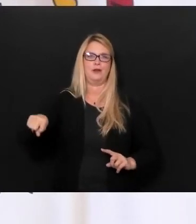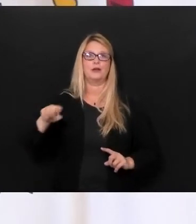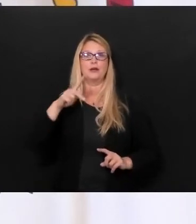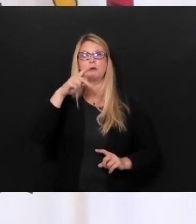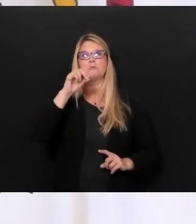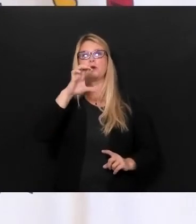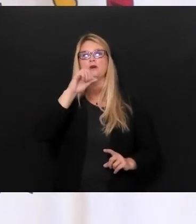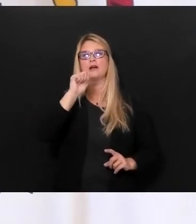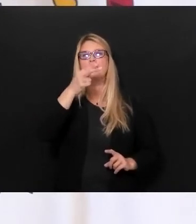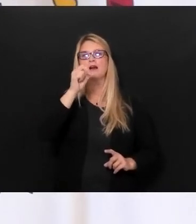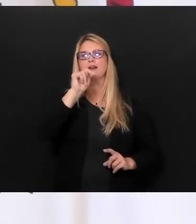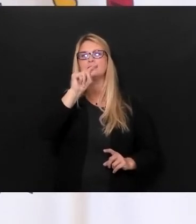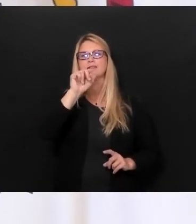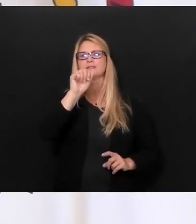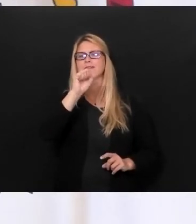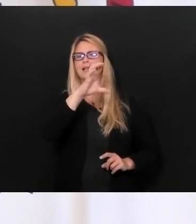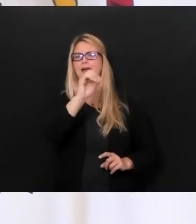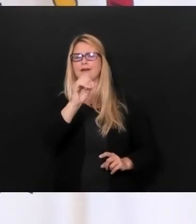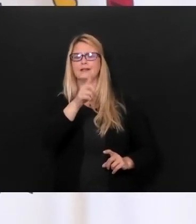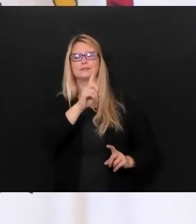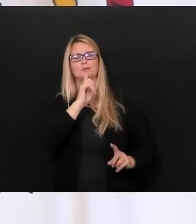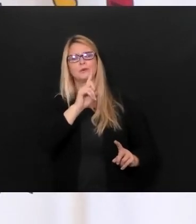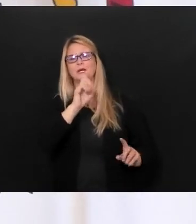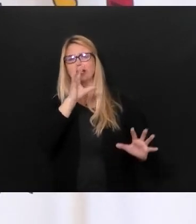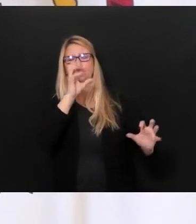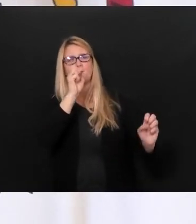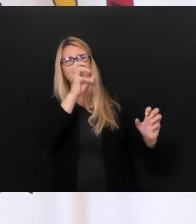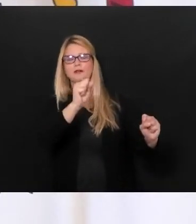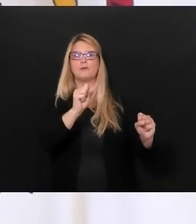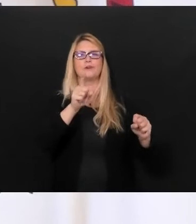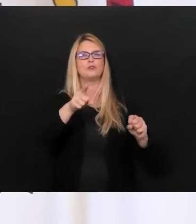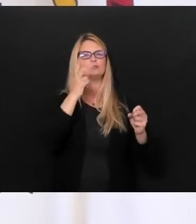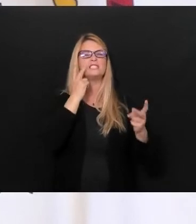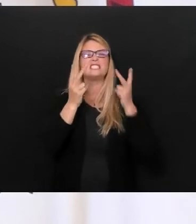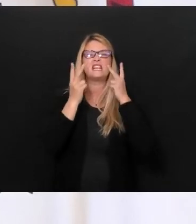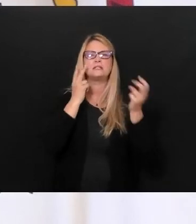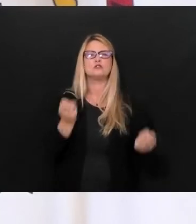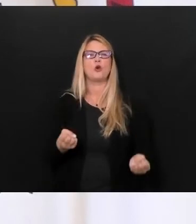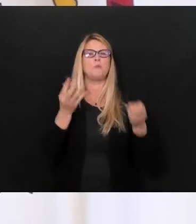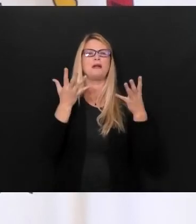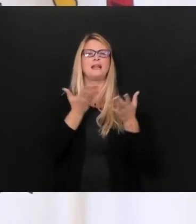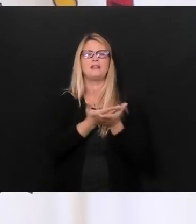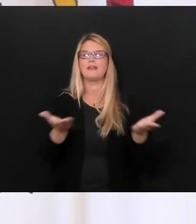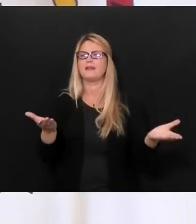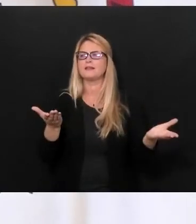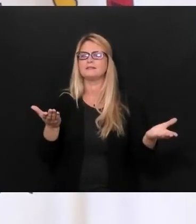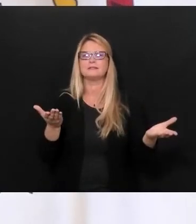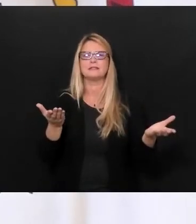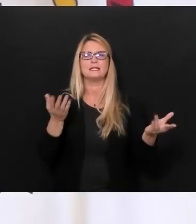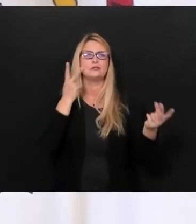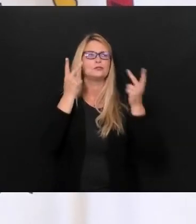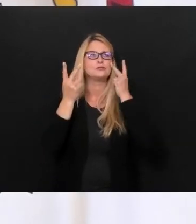County. It's just unbelievable, but there's just so many places like that to be able just to go and see, and it will touch your